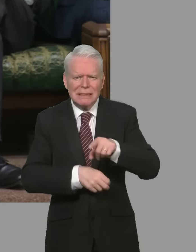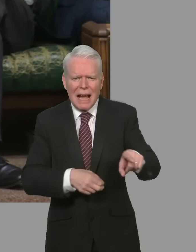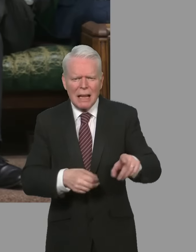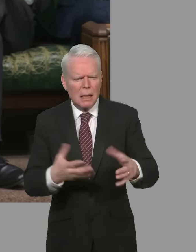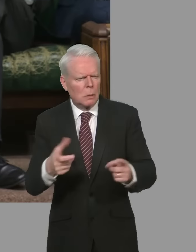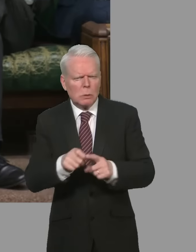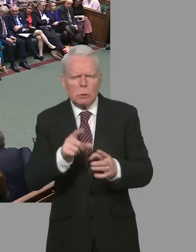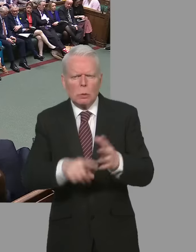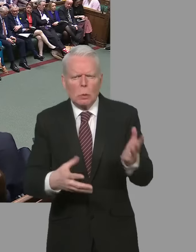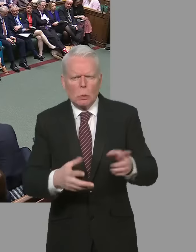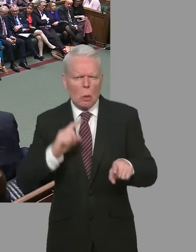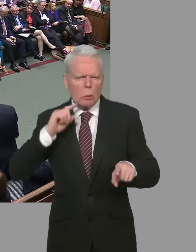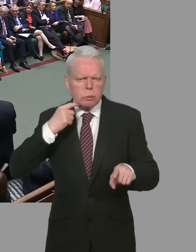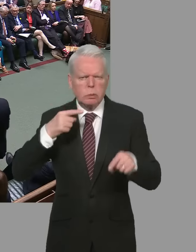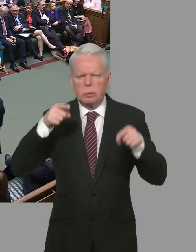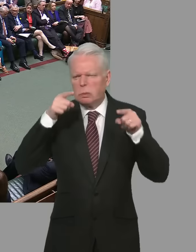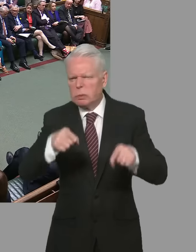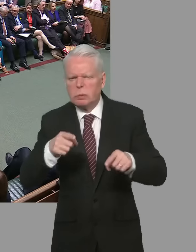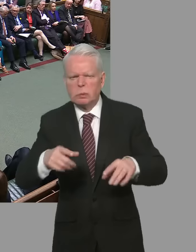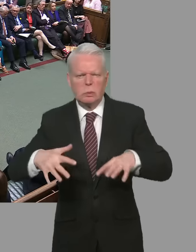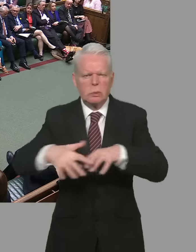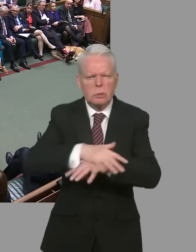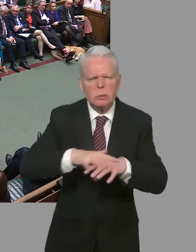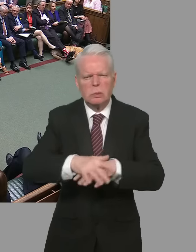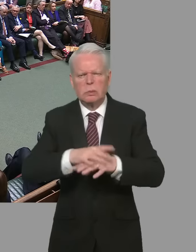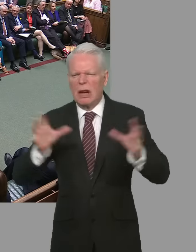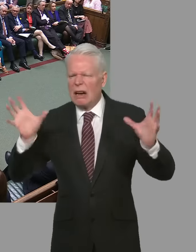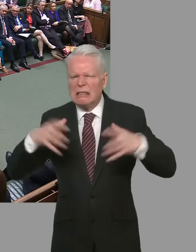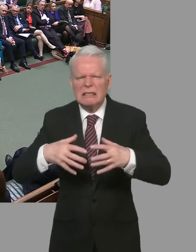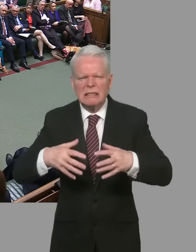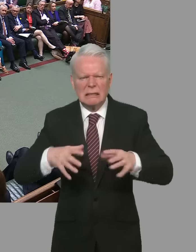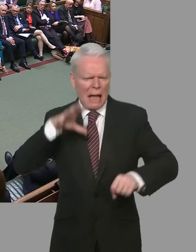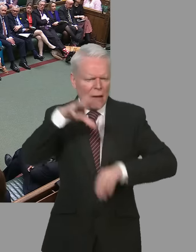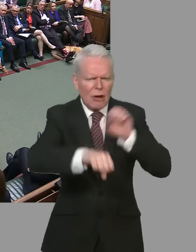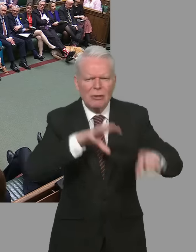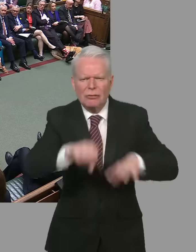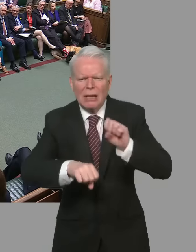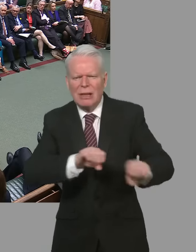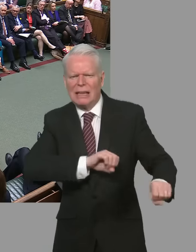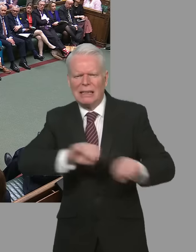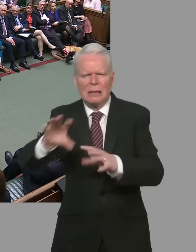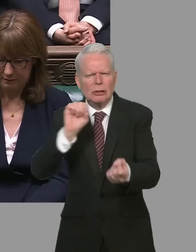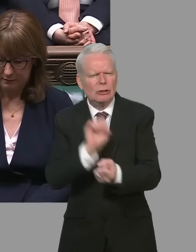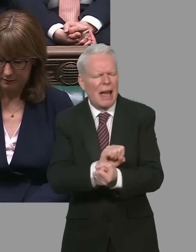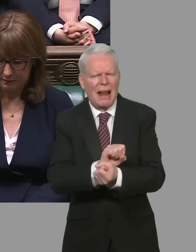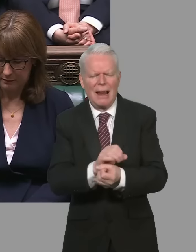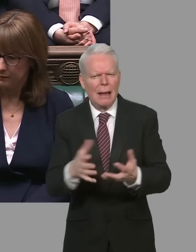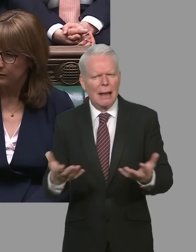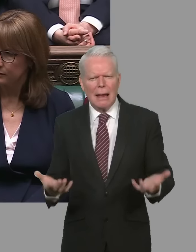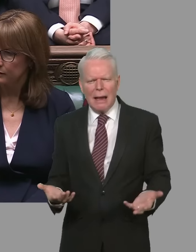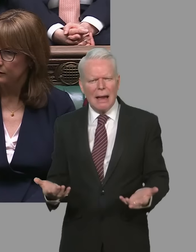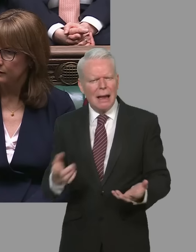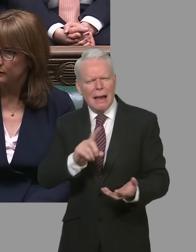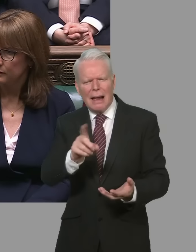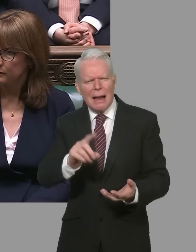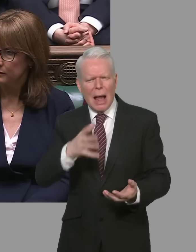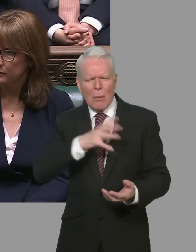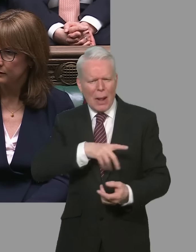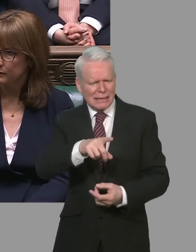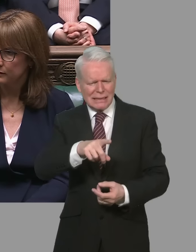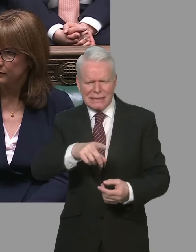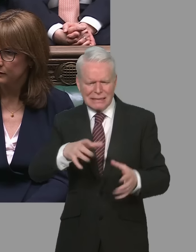this organisation? I thank him for raising this. It is really important and serious. He knows that we've sanctioned